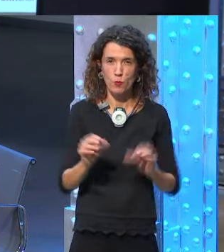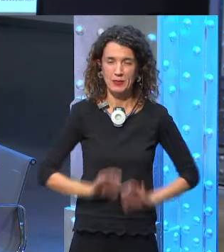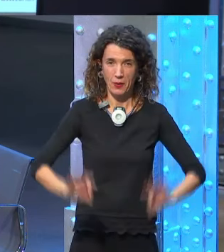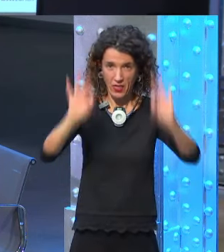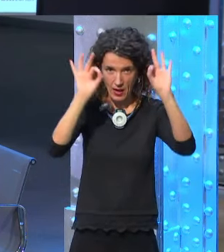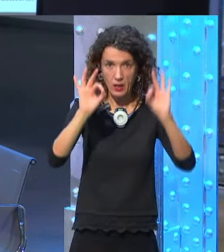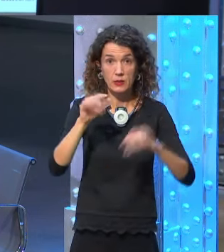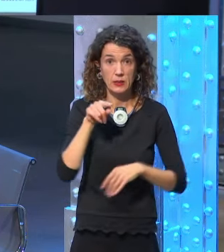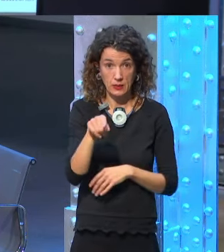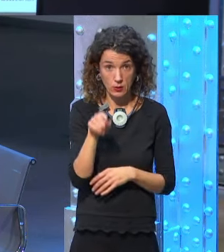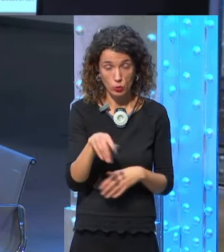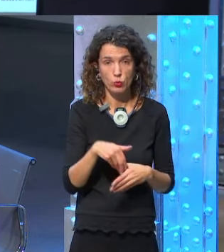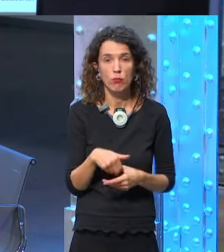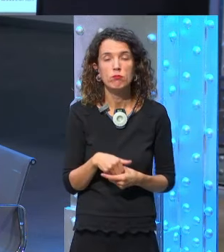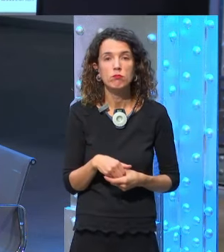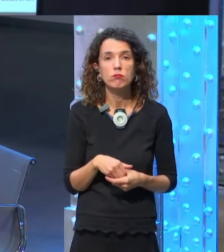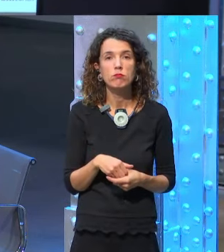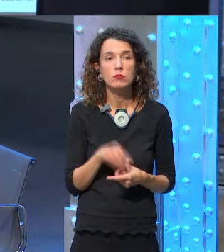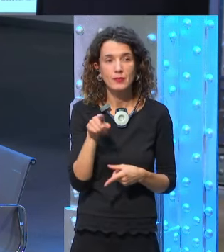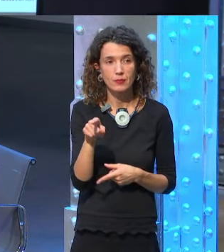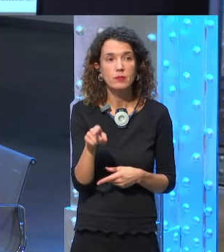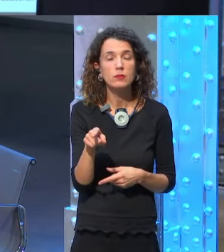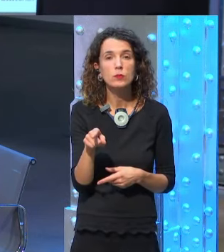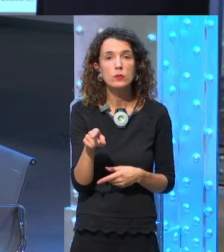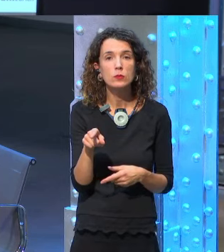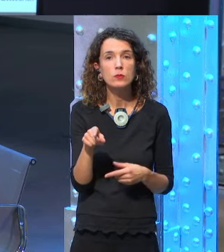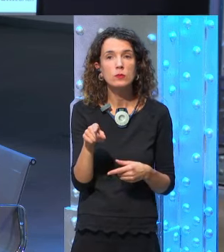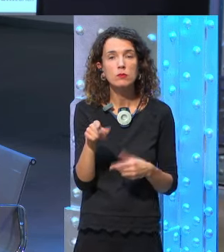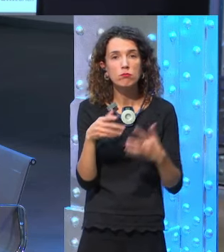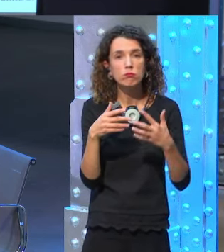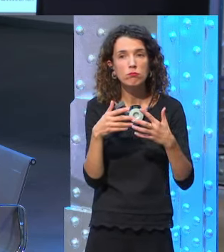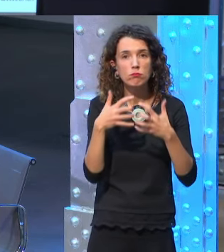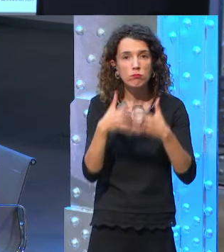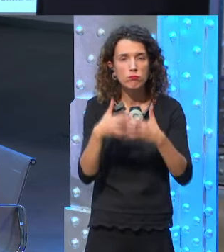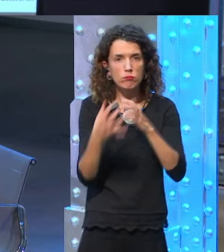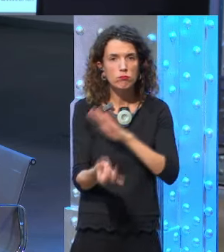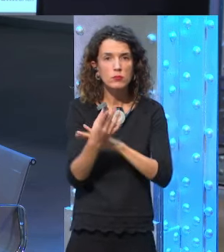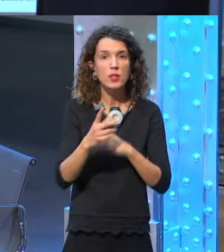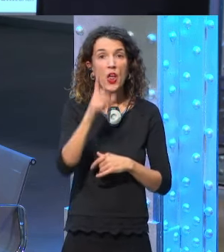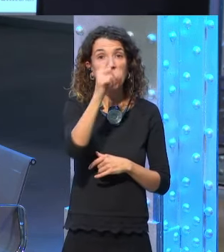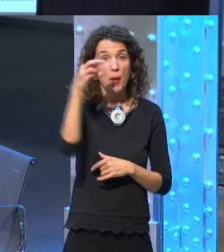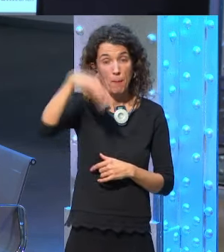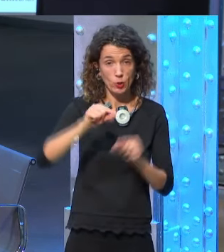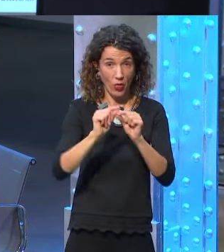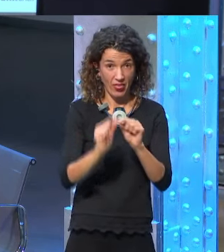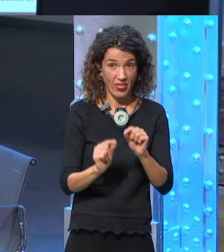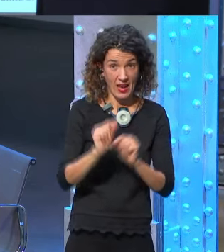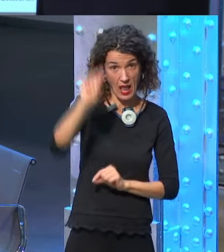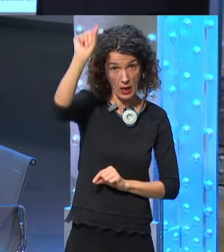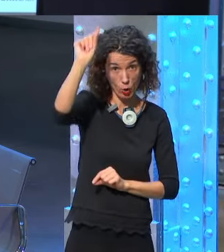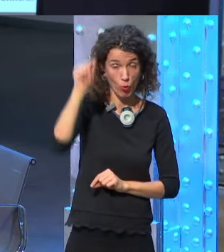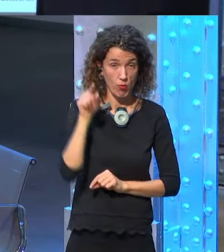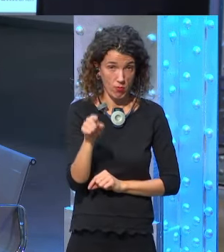this was the installation in the pavilion. It's a 100-meter long wall, and the installation is called